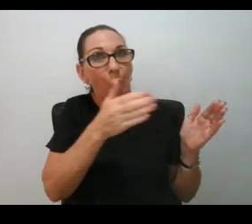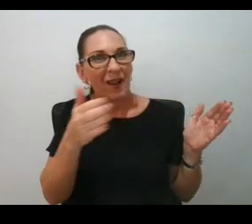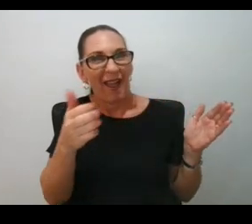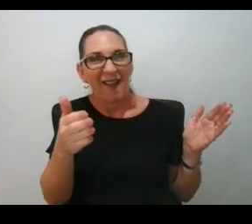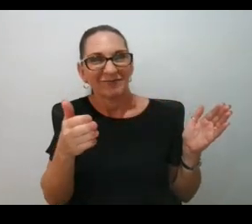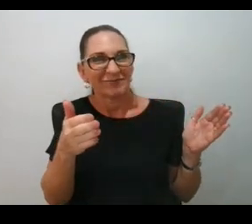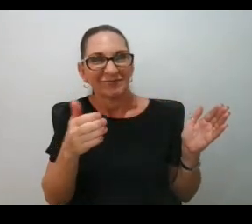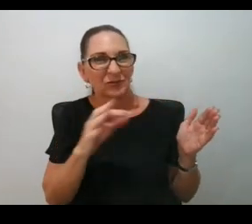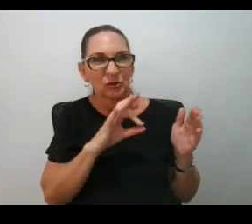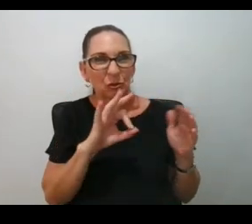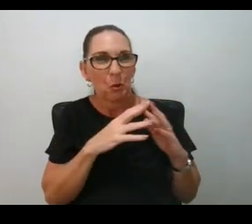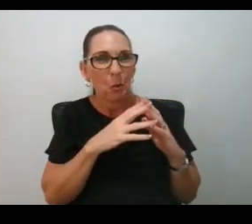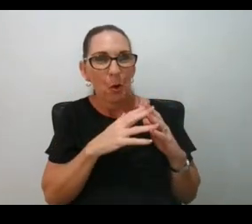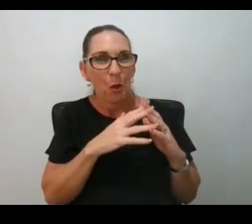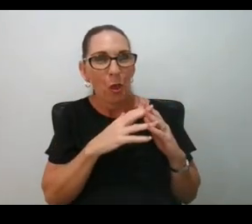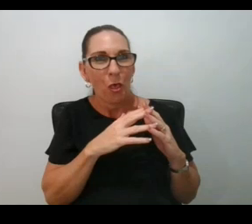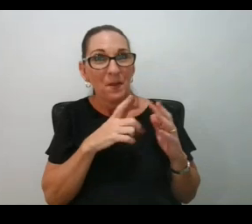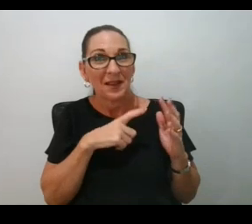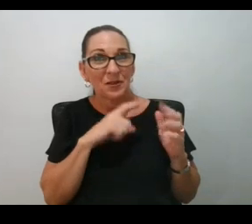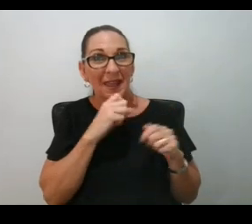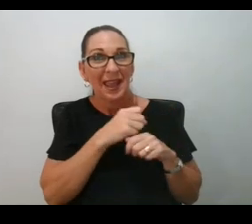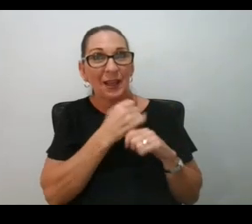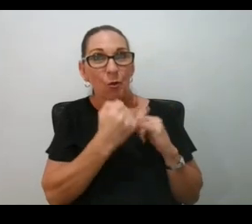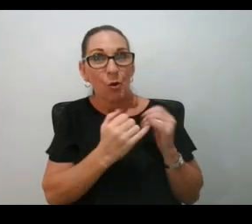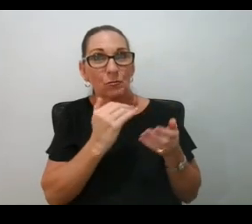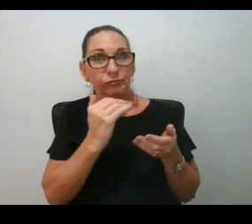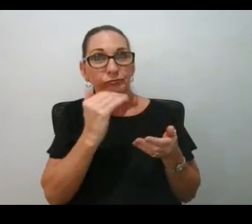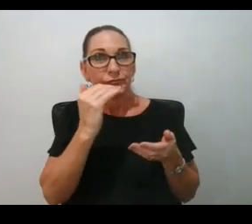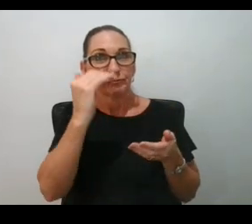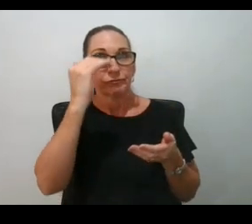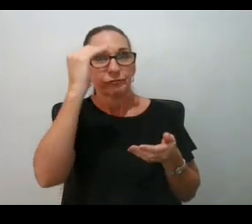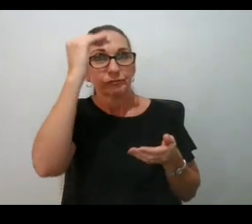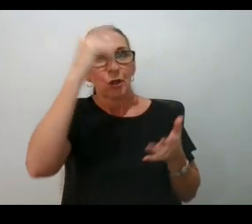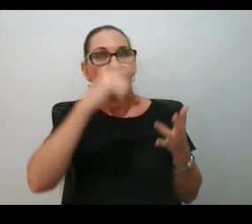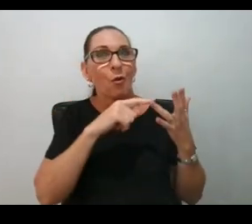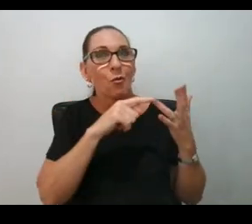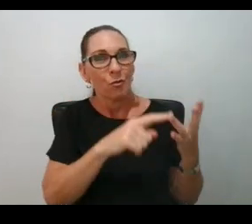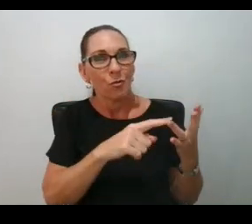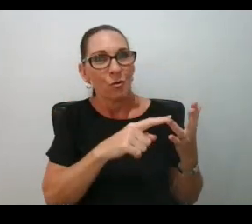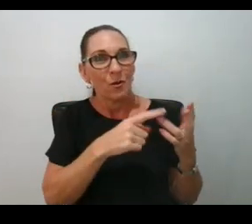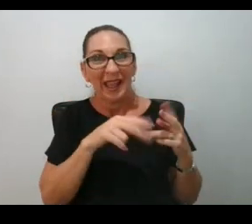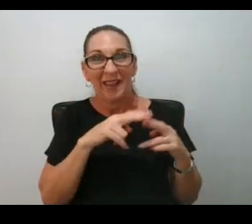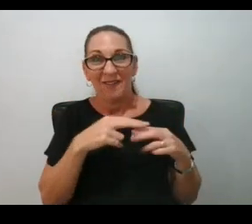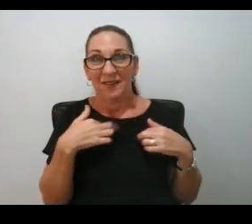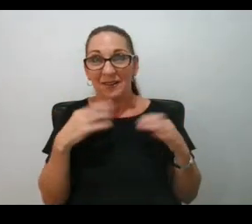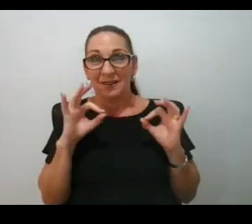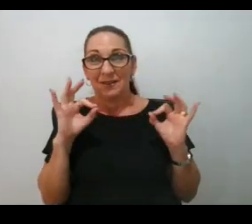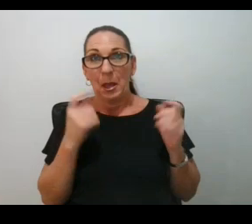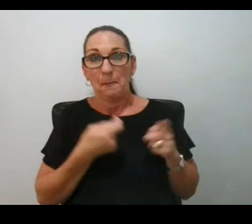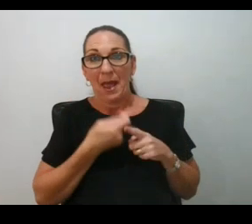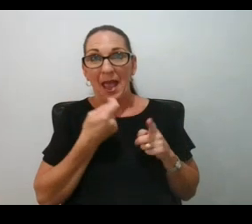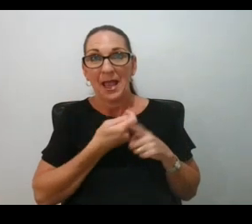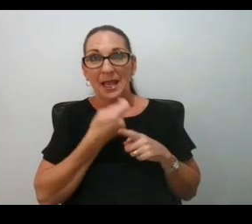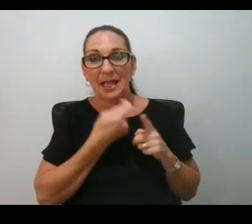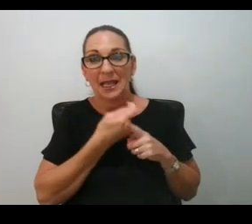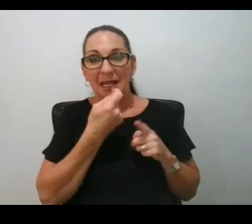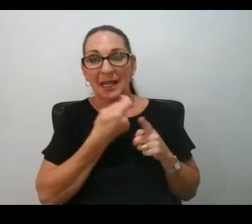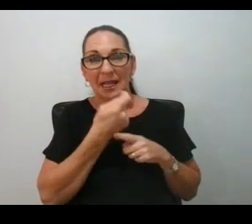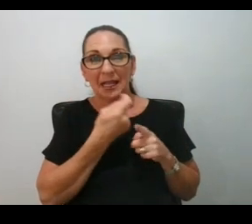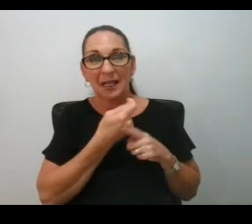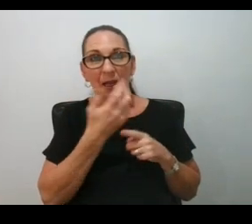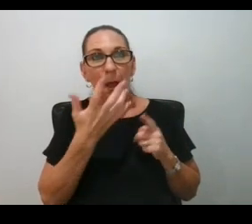anywhere, because all that's going to do is make it worse. And when I say make it worse, if you're not paying your mortgage, interest is